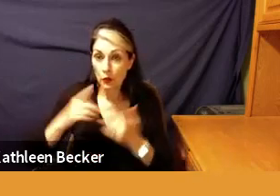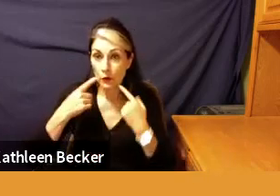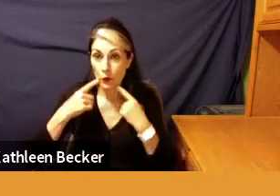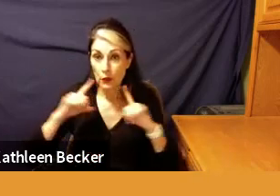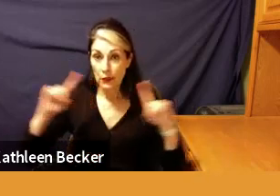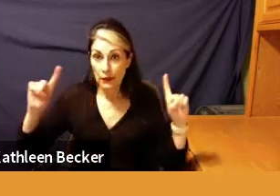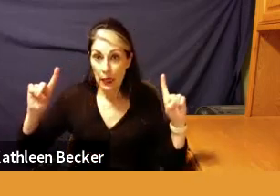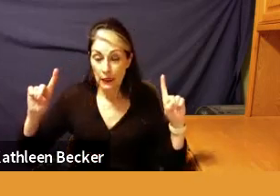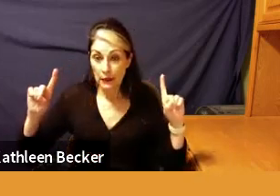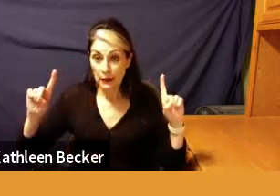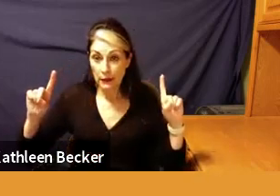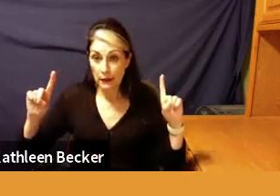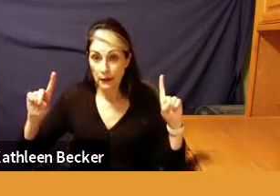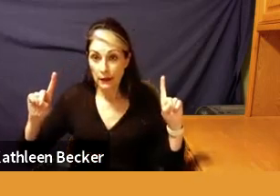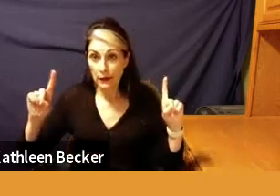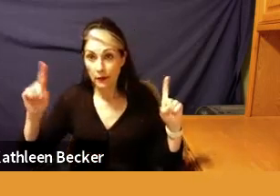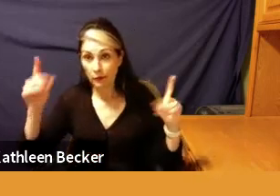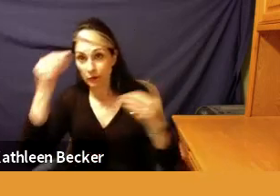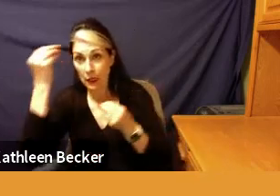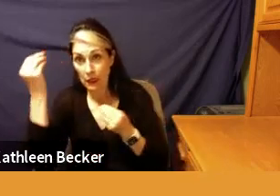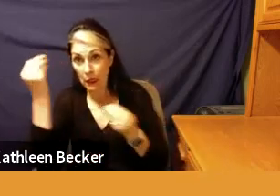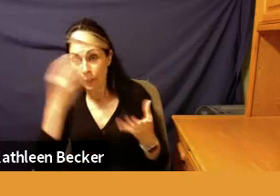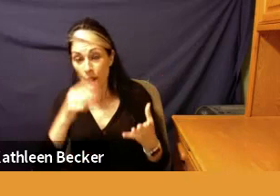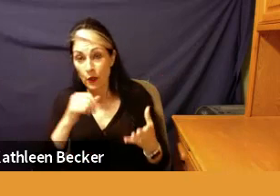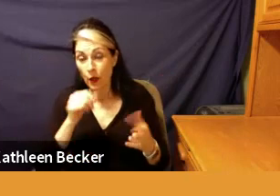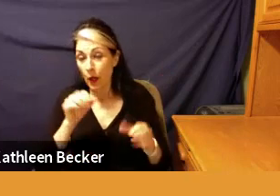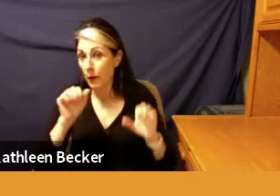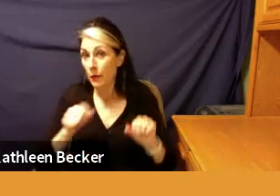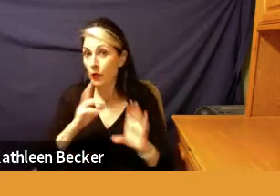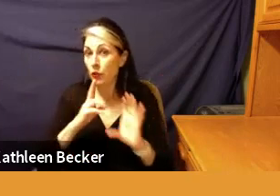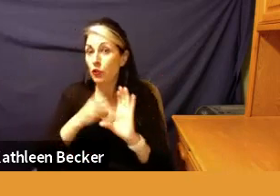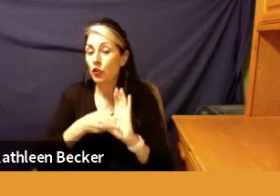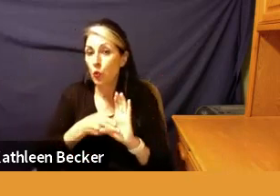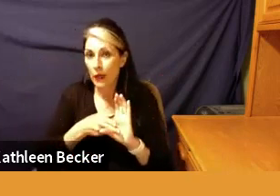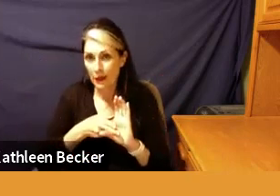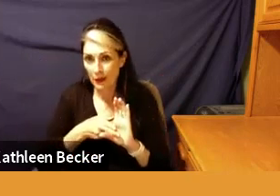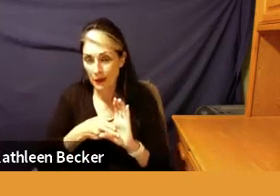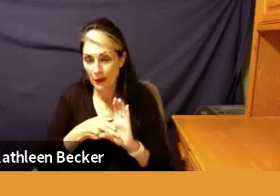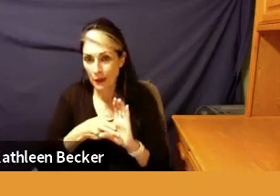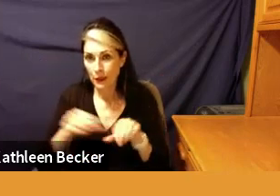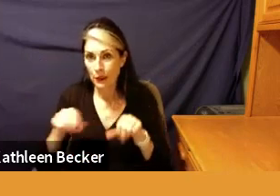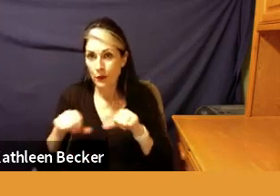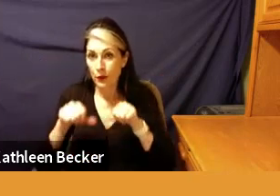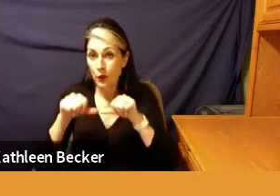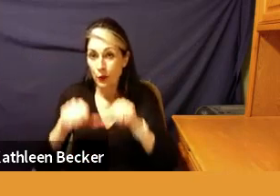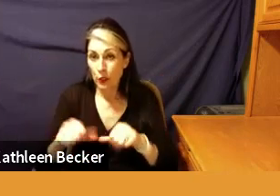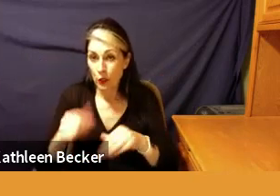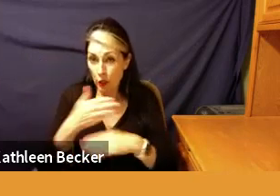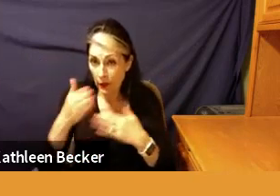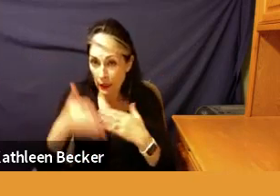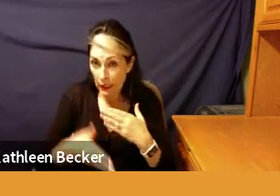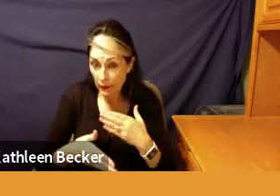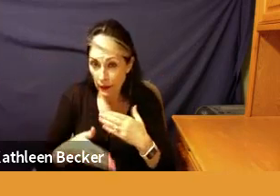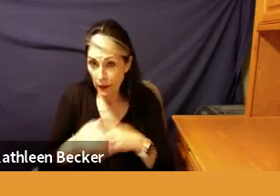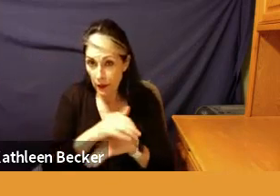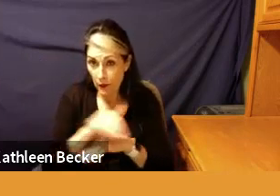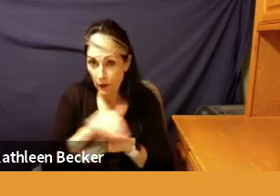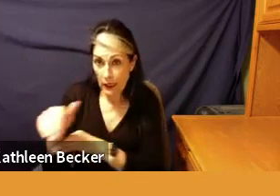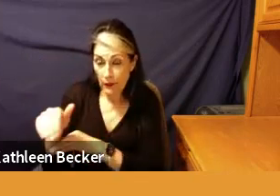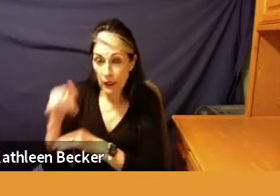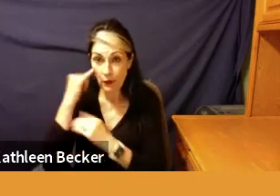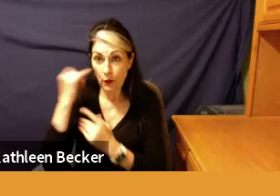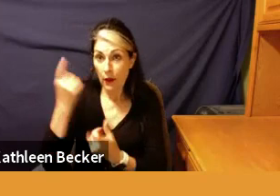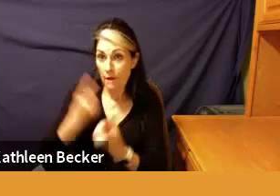success, please let her know. She will not be able to join us for the duration of the evening, but if you do have